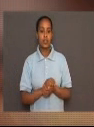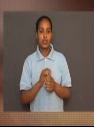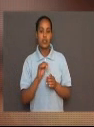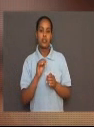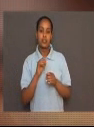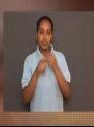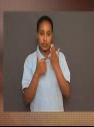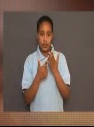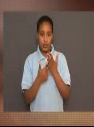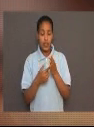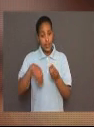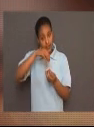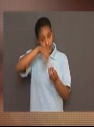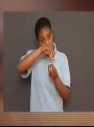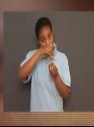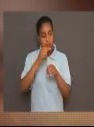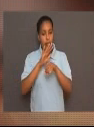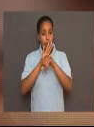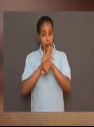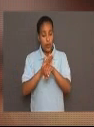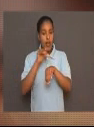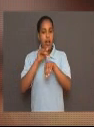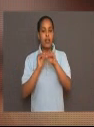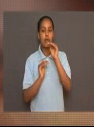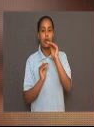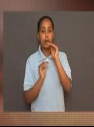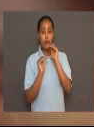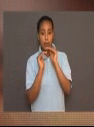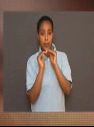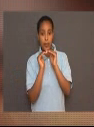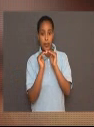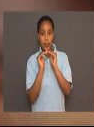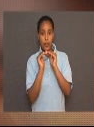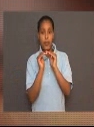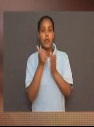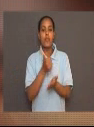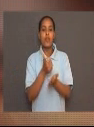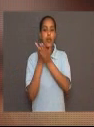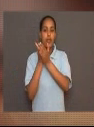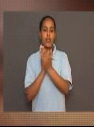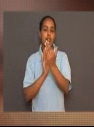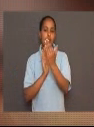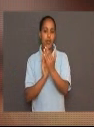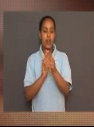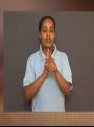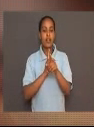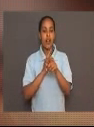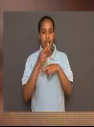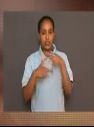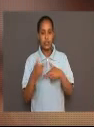Therefore, an increase in pressure at equilibrium will favor the forward reaction.